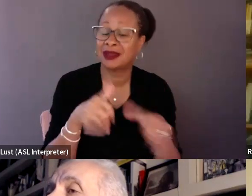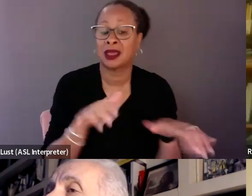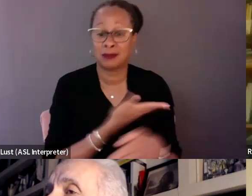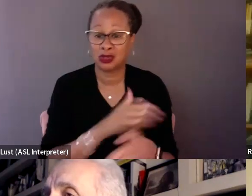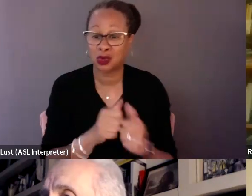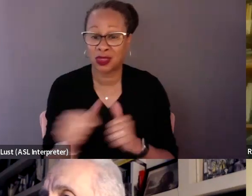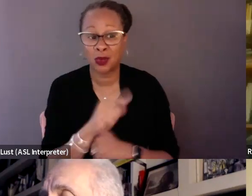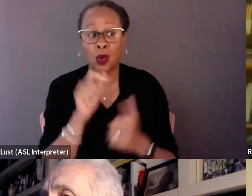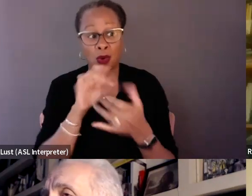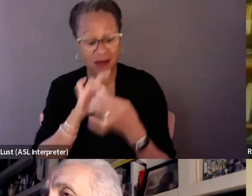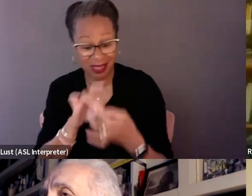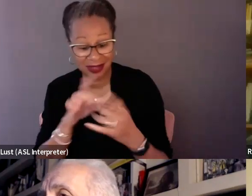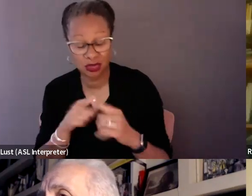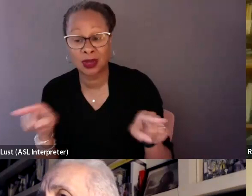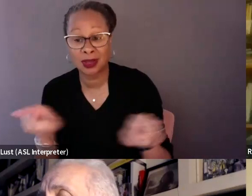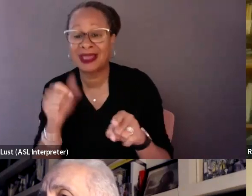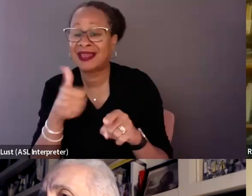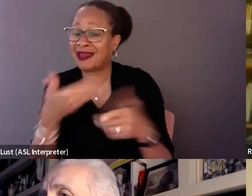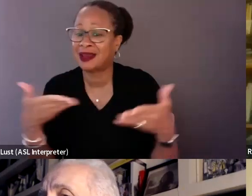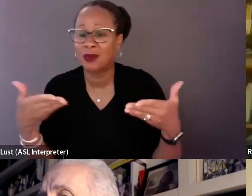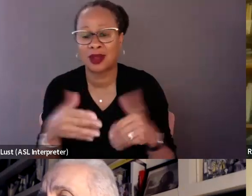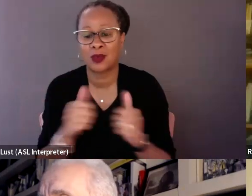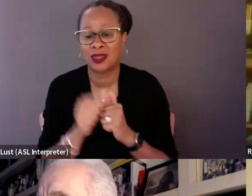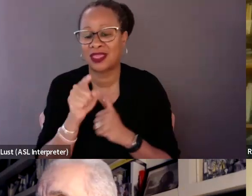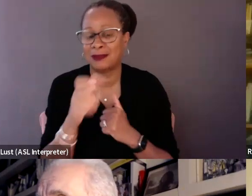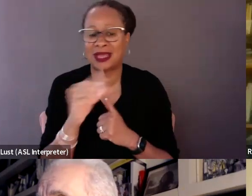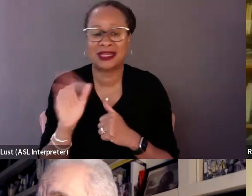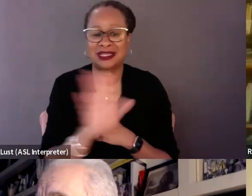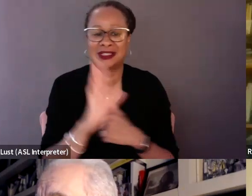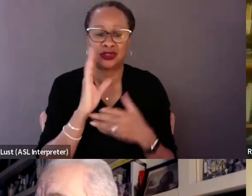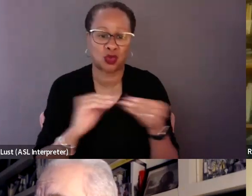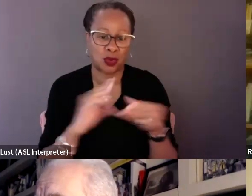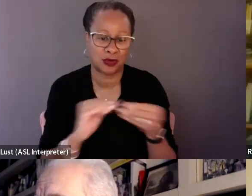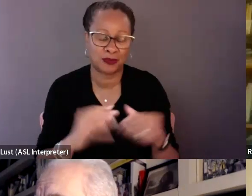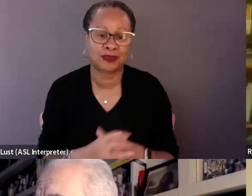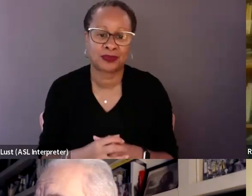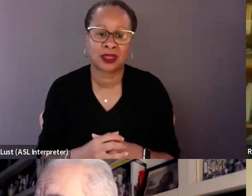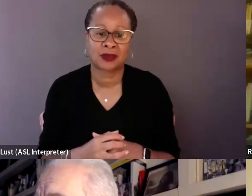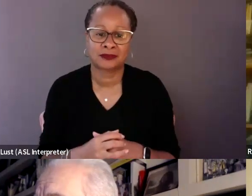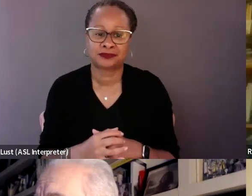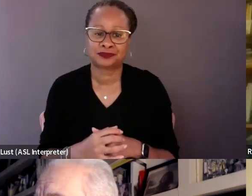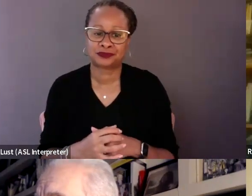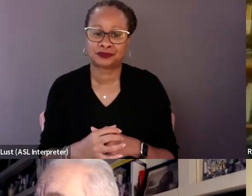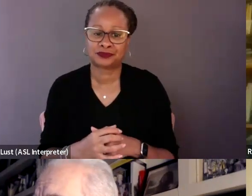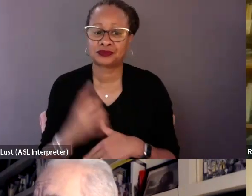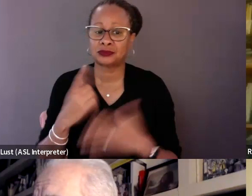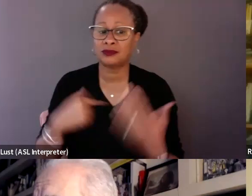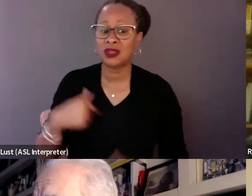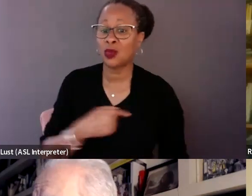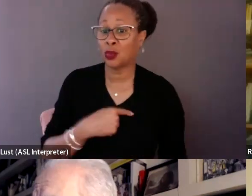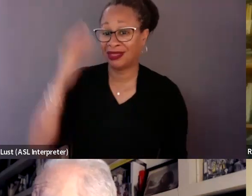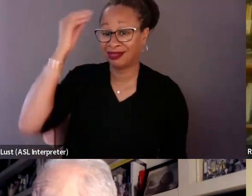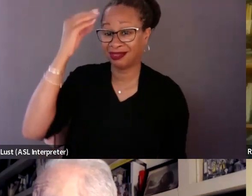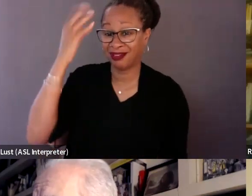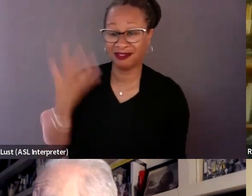were related anyway with him and his story. So what we thought